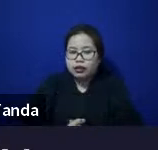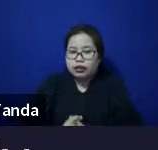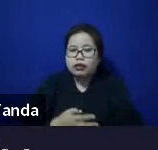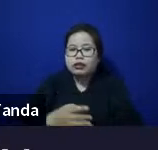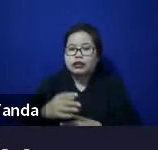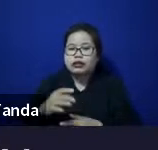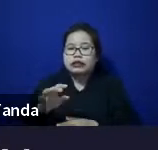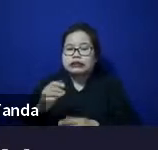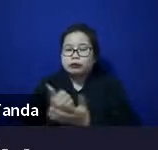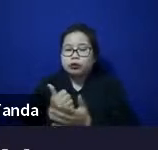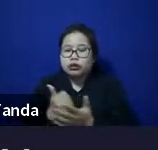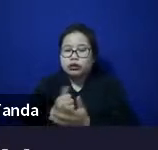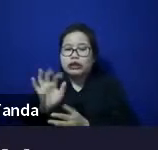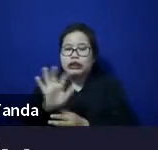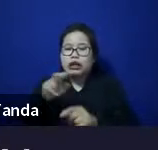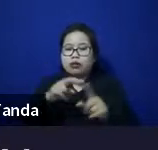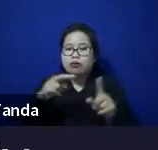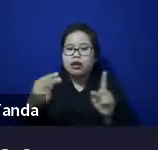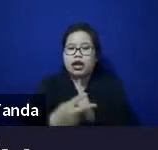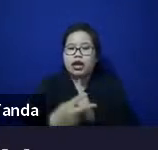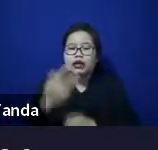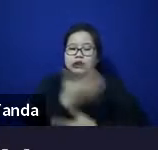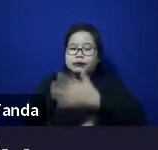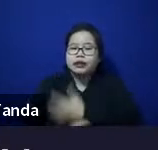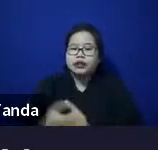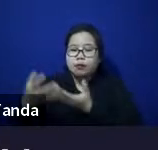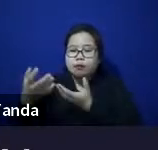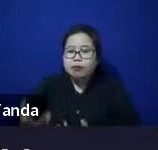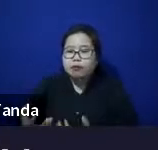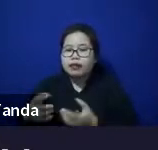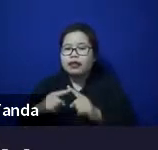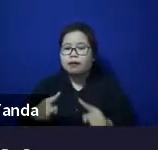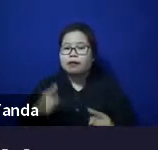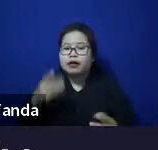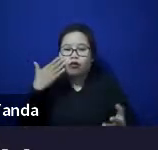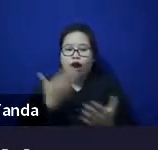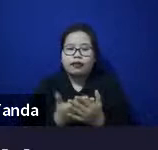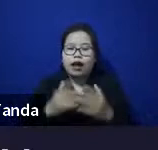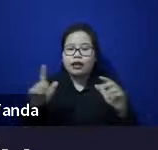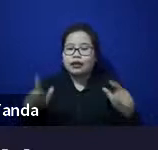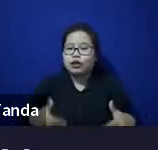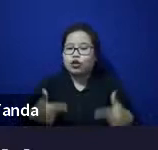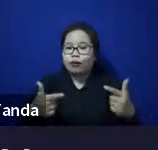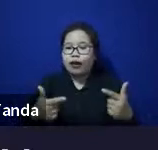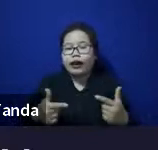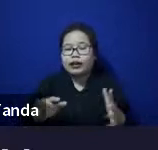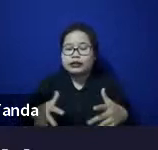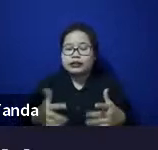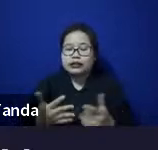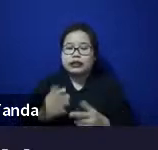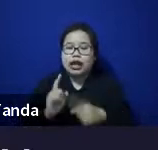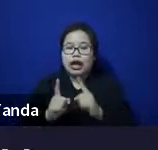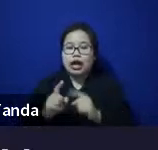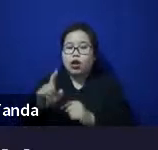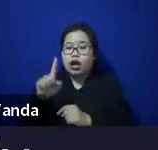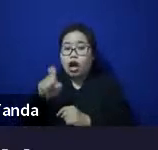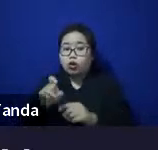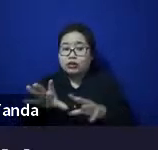part of life. And with this in knowledge, we have people who